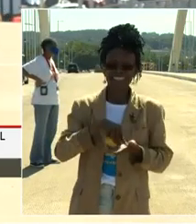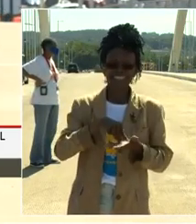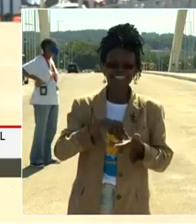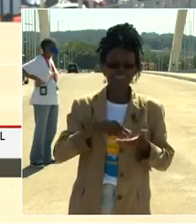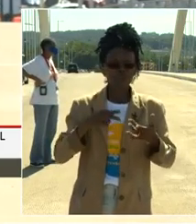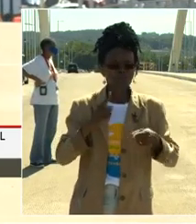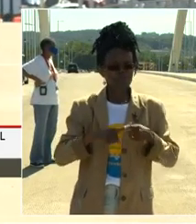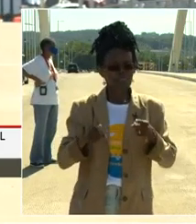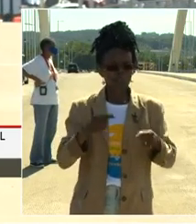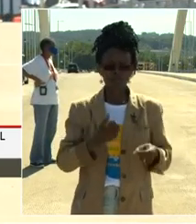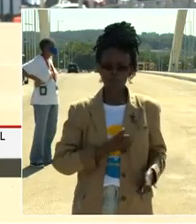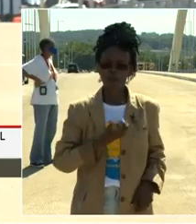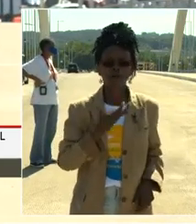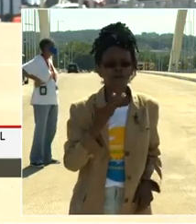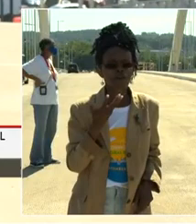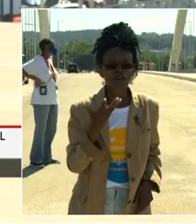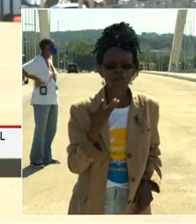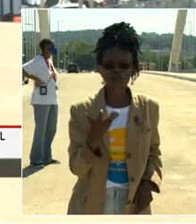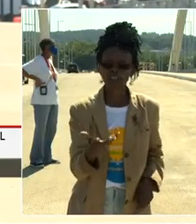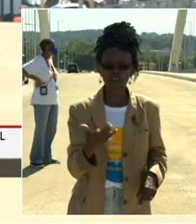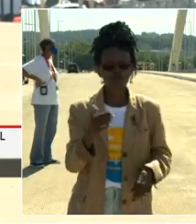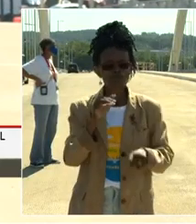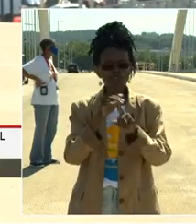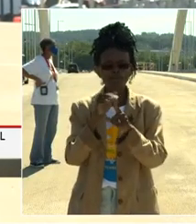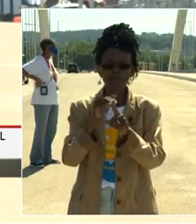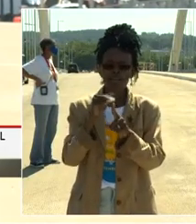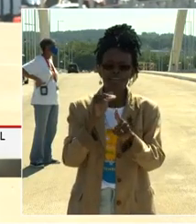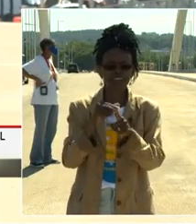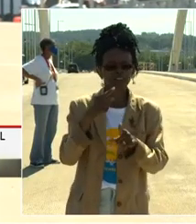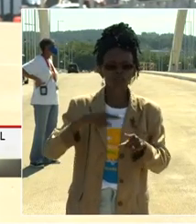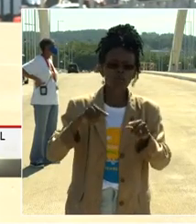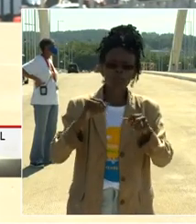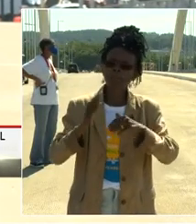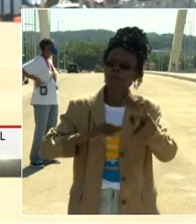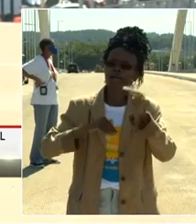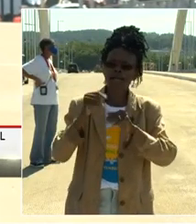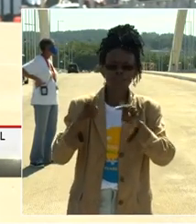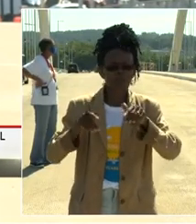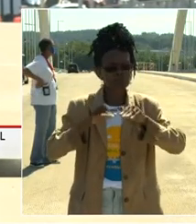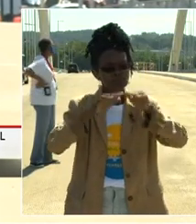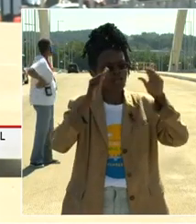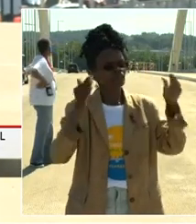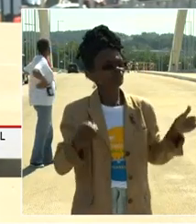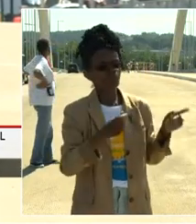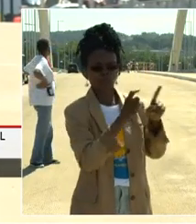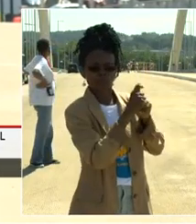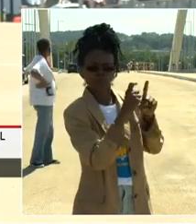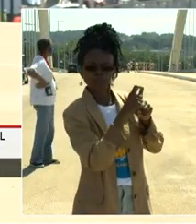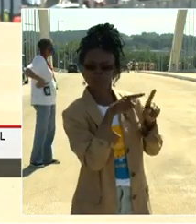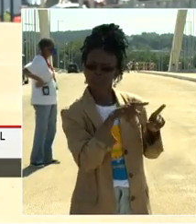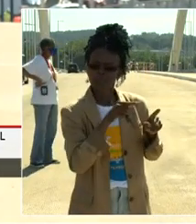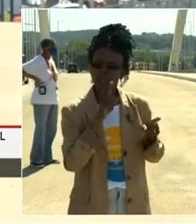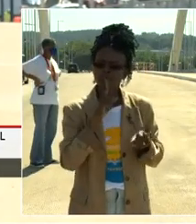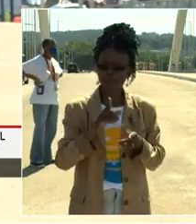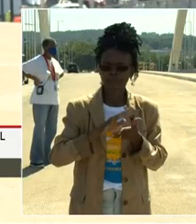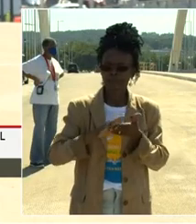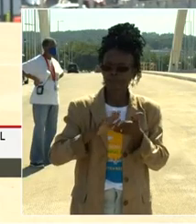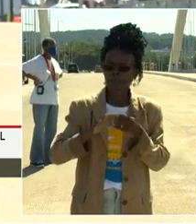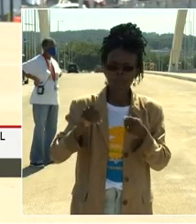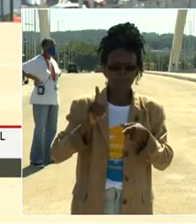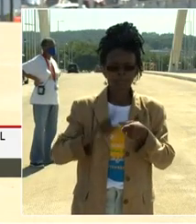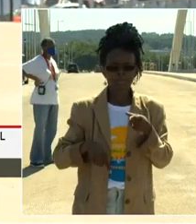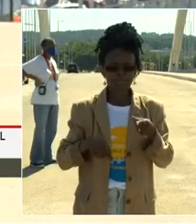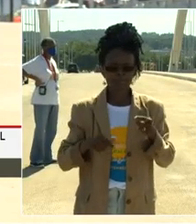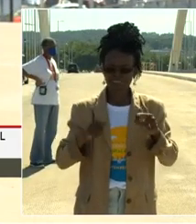a reminder that monuments and words of remembrance alone, while pleasant, are almost an inadequate way